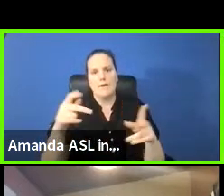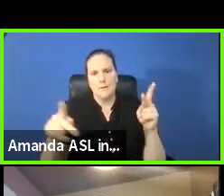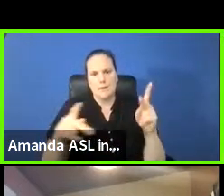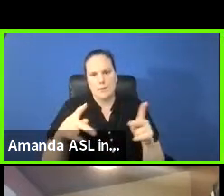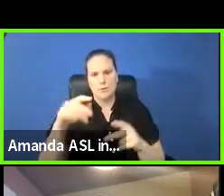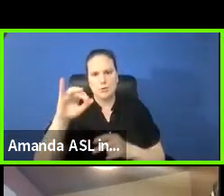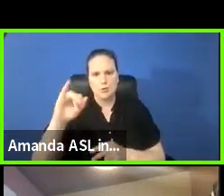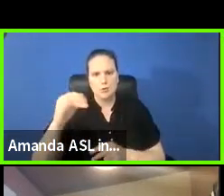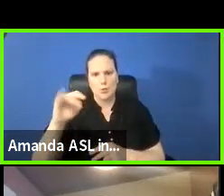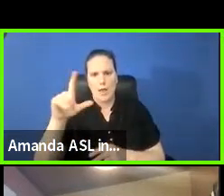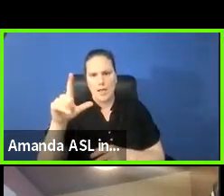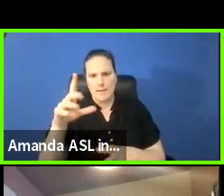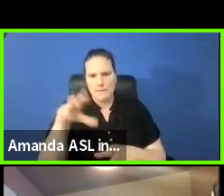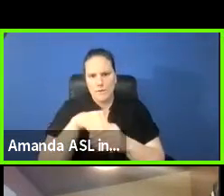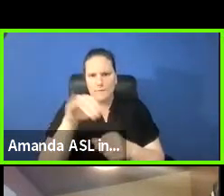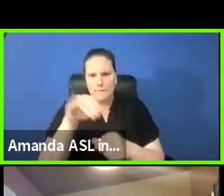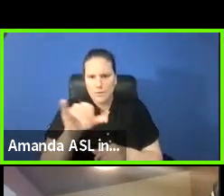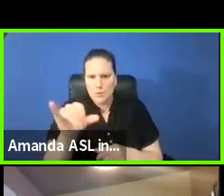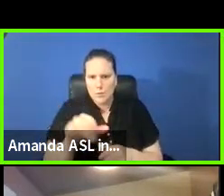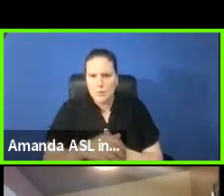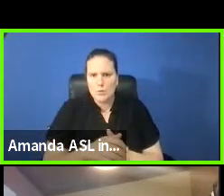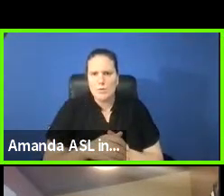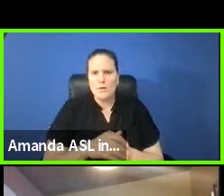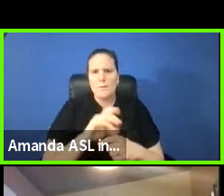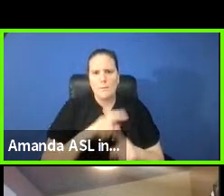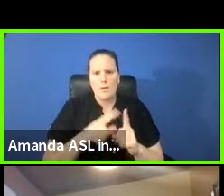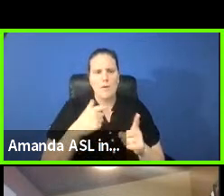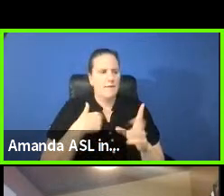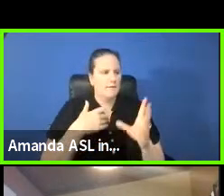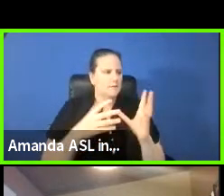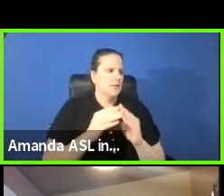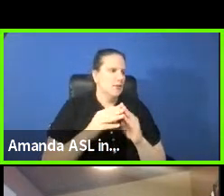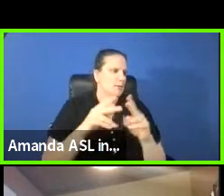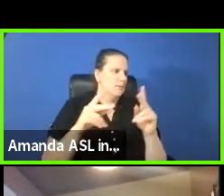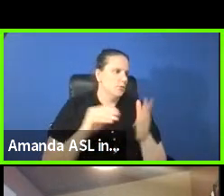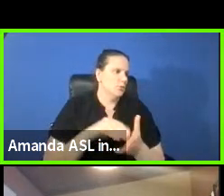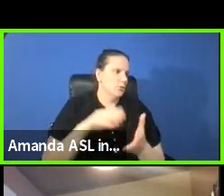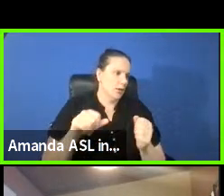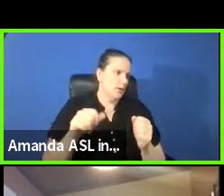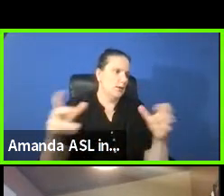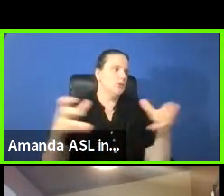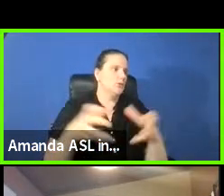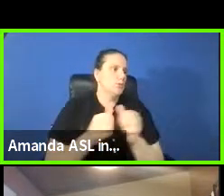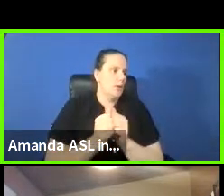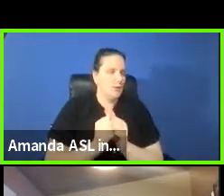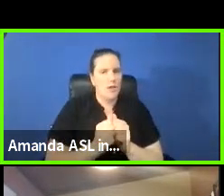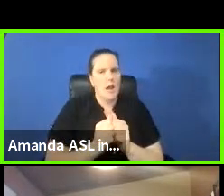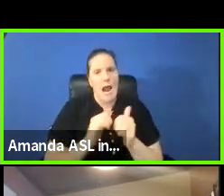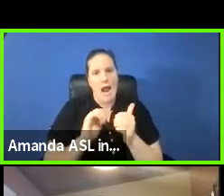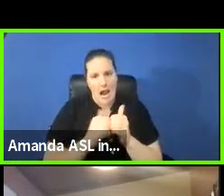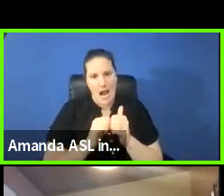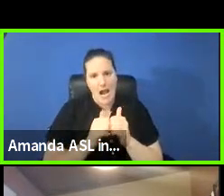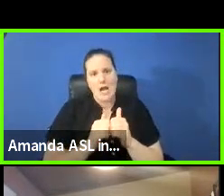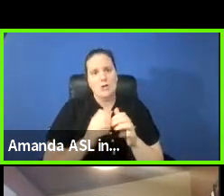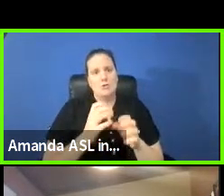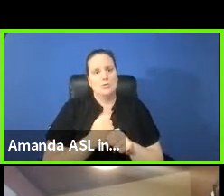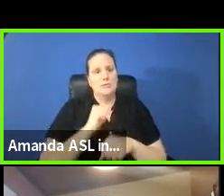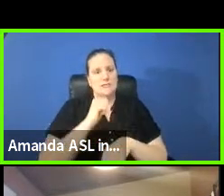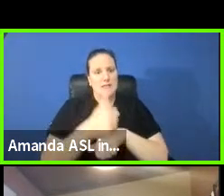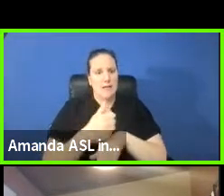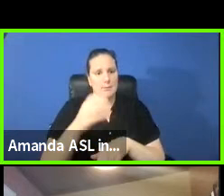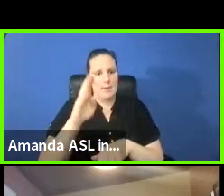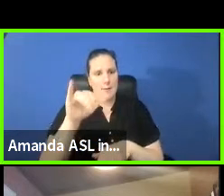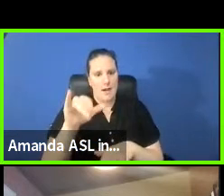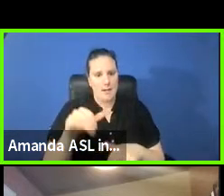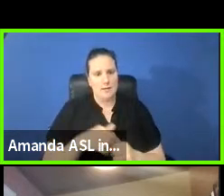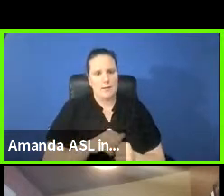of that. But throughout it, we're going to put sessions so the students can get together. From how do you get set up a bank?